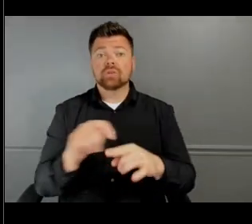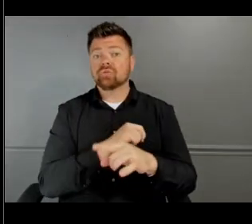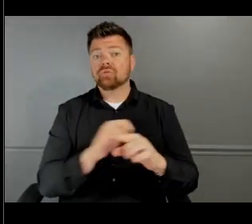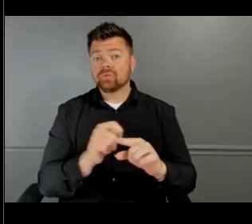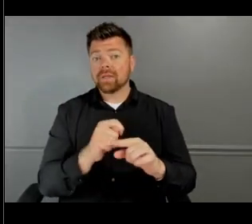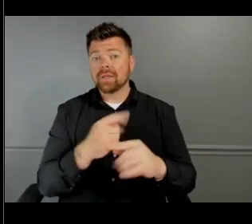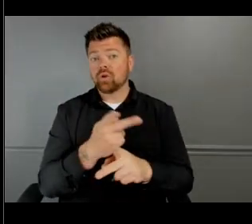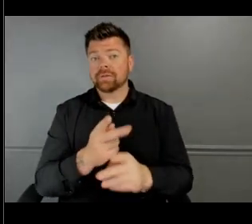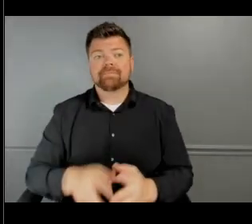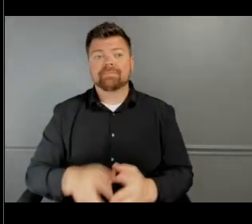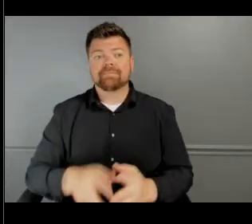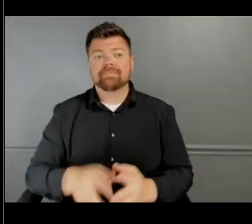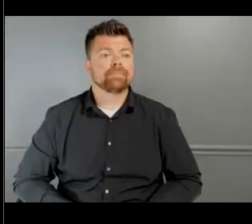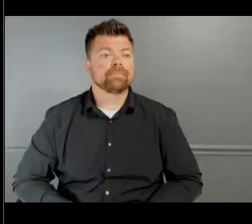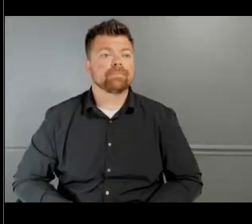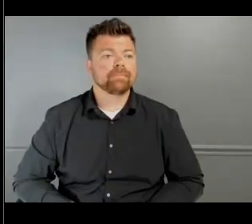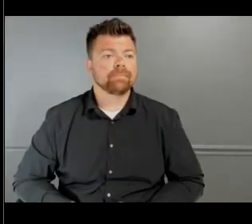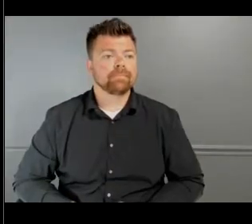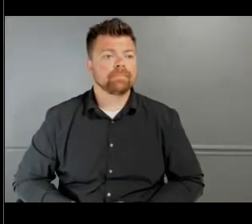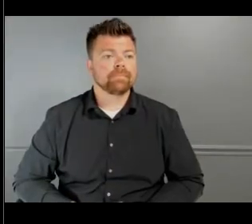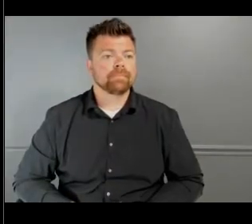products.